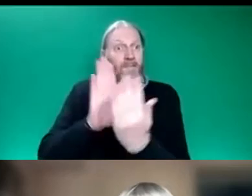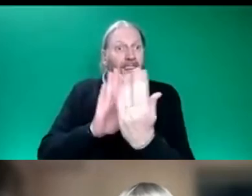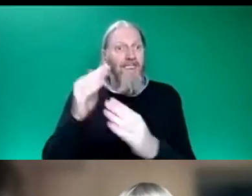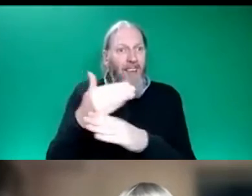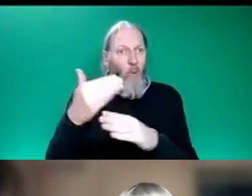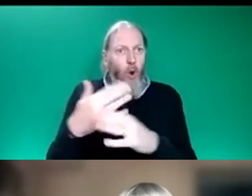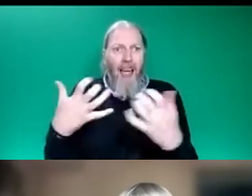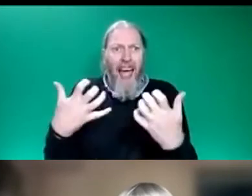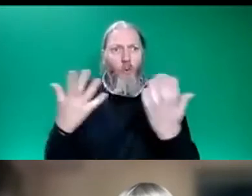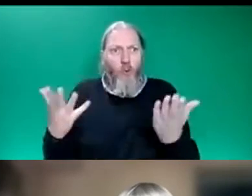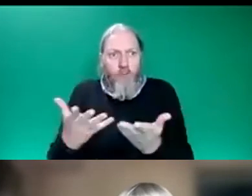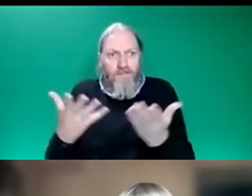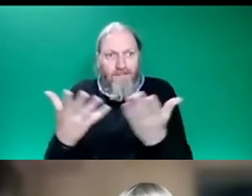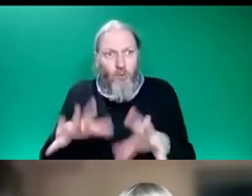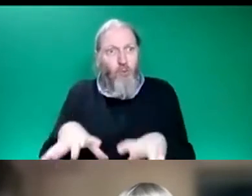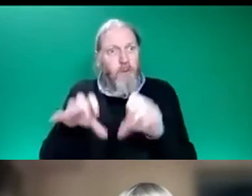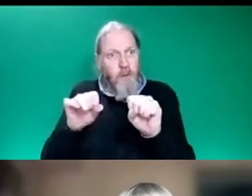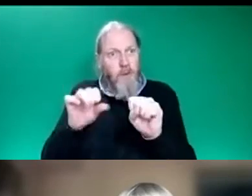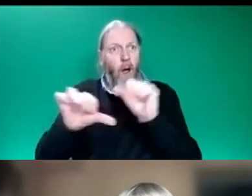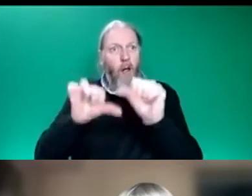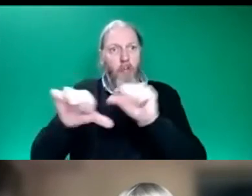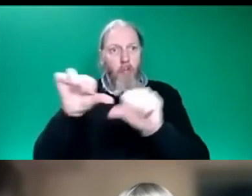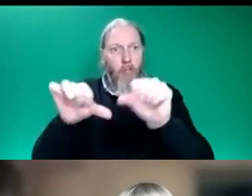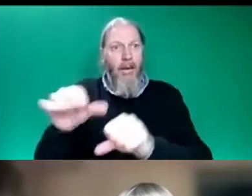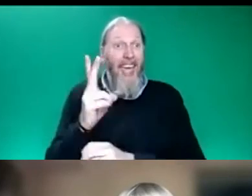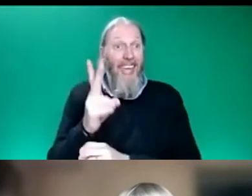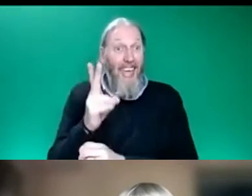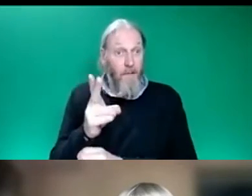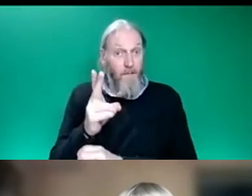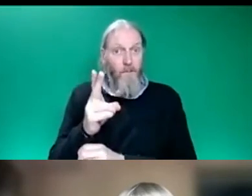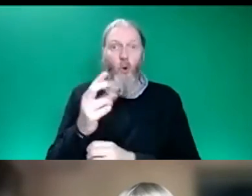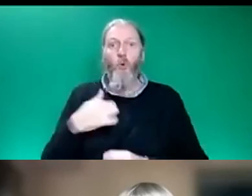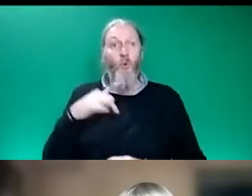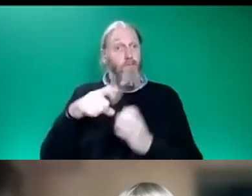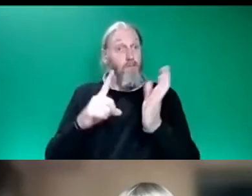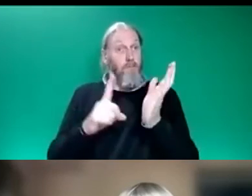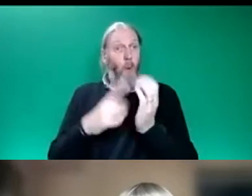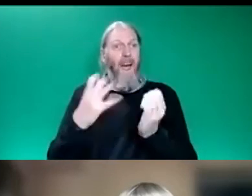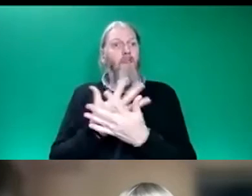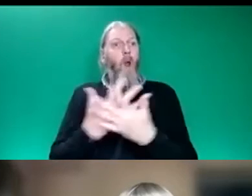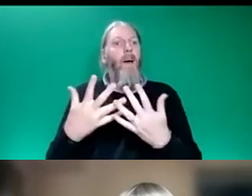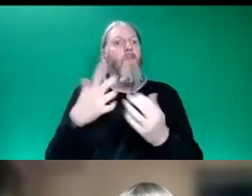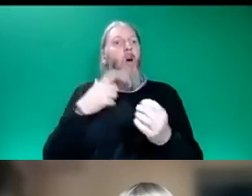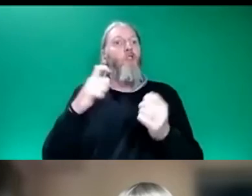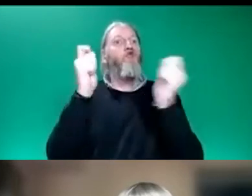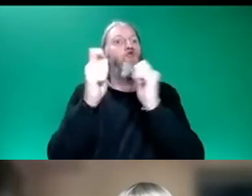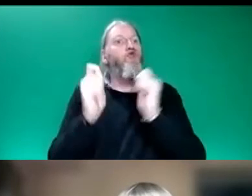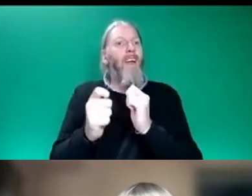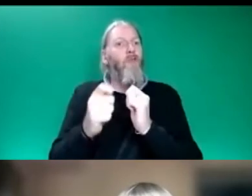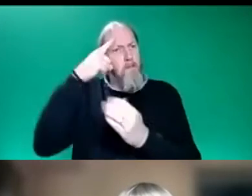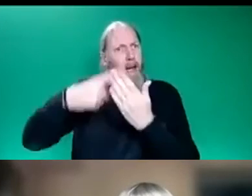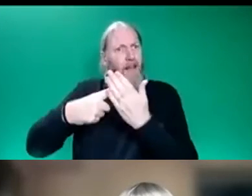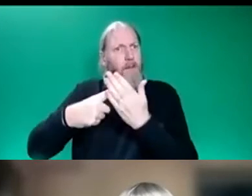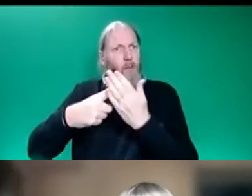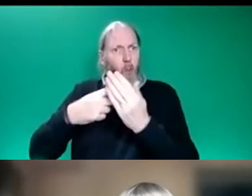LGBTQ plus kind of activists and change makers in the city, supporting them. It's been a real pleasure to kind of be involved in this work, but it's